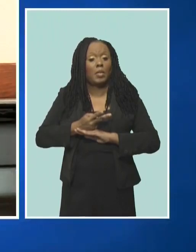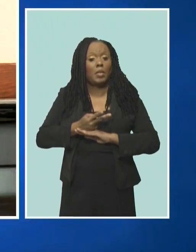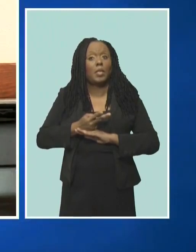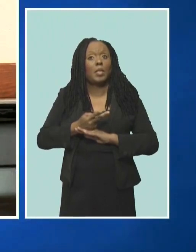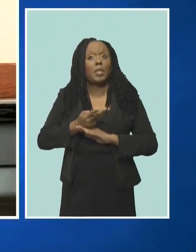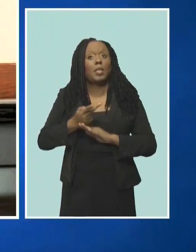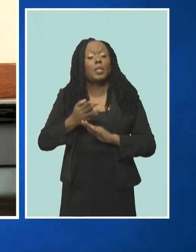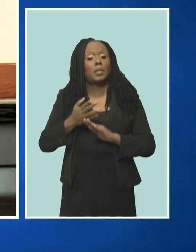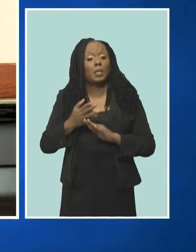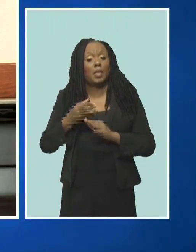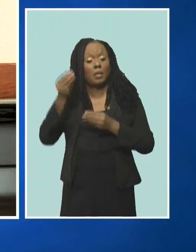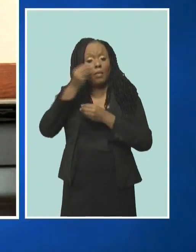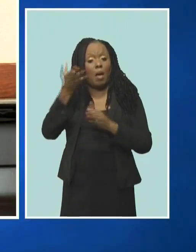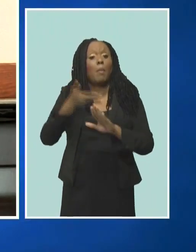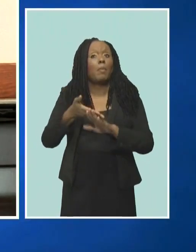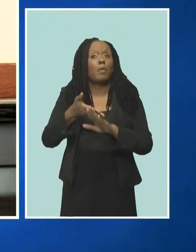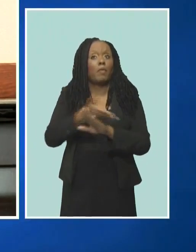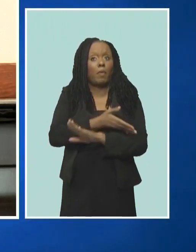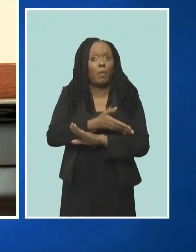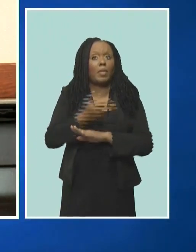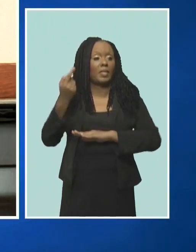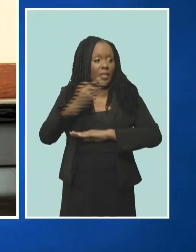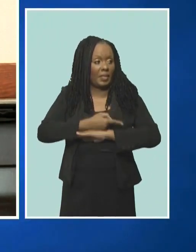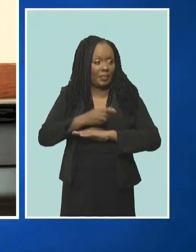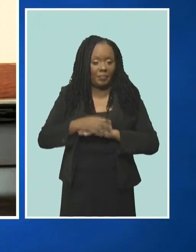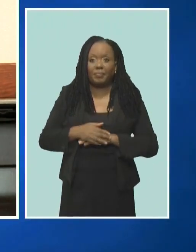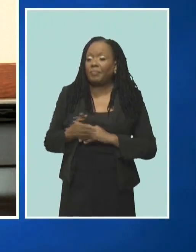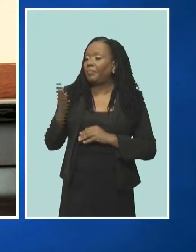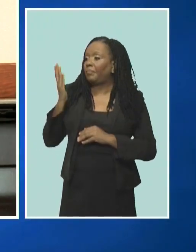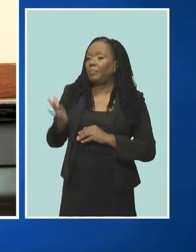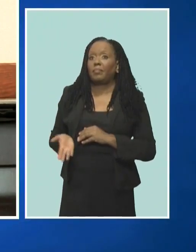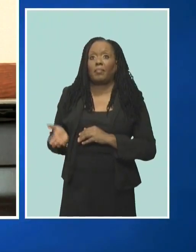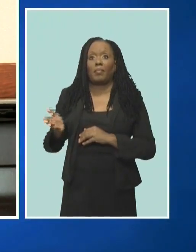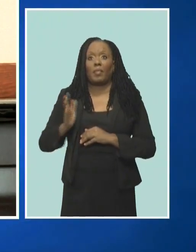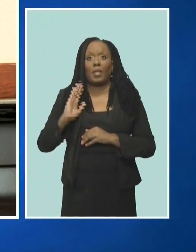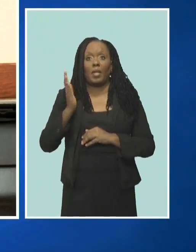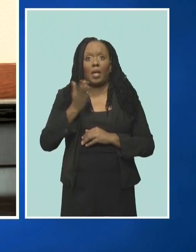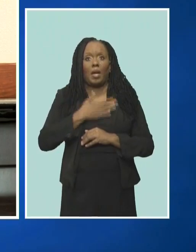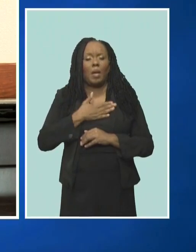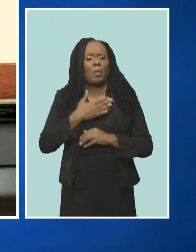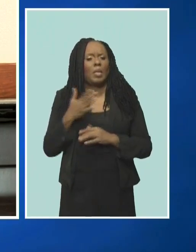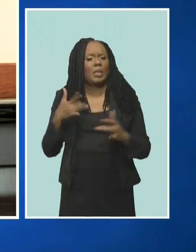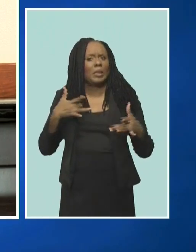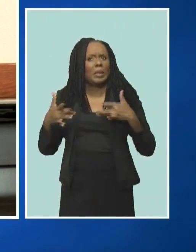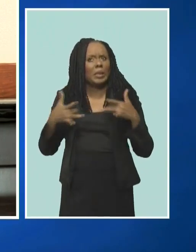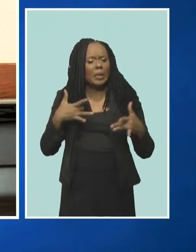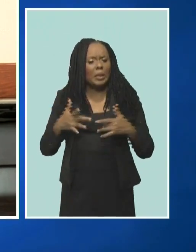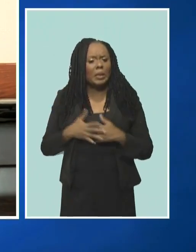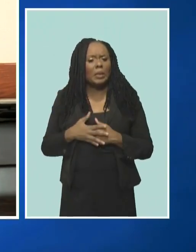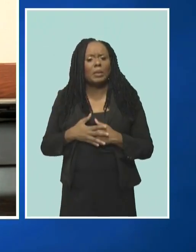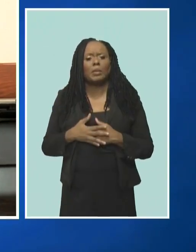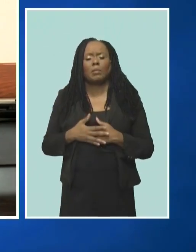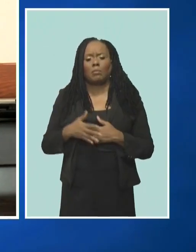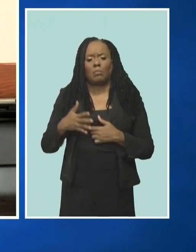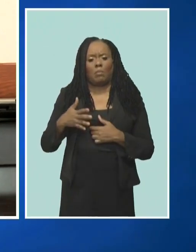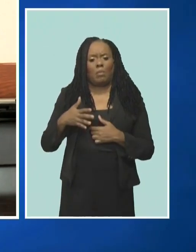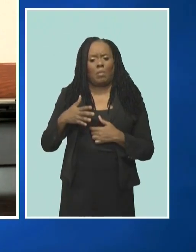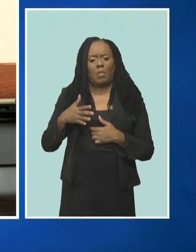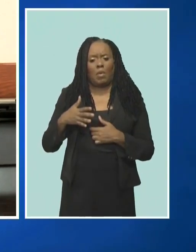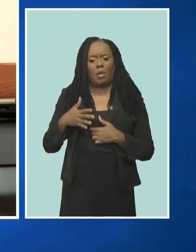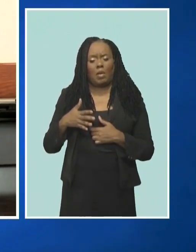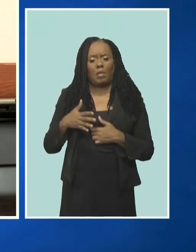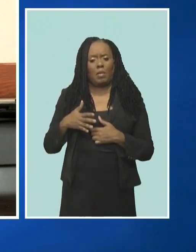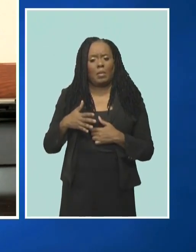Where our concern comes is that this proposed Bail Act not only introduces